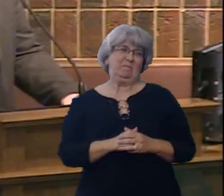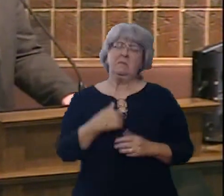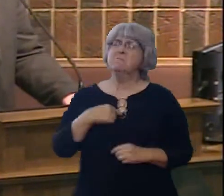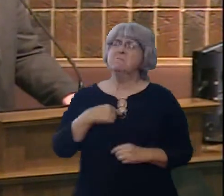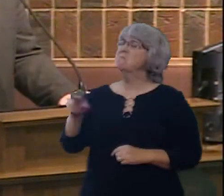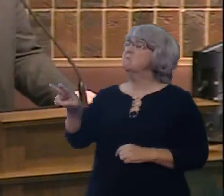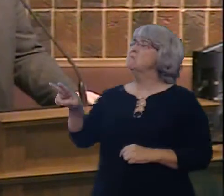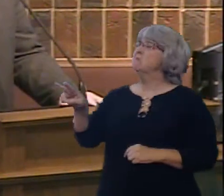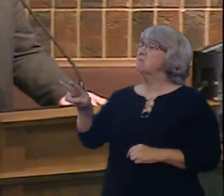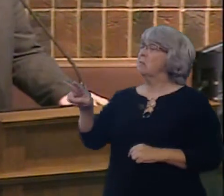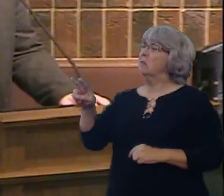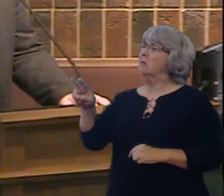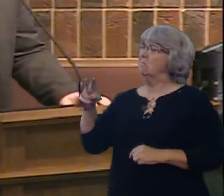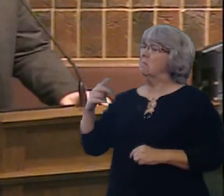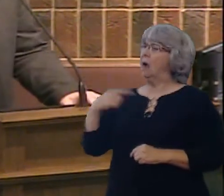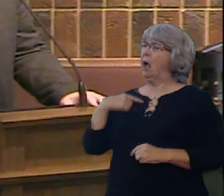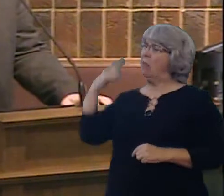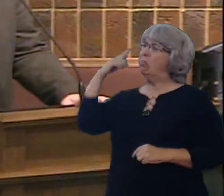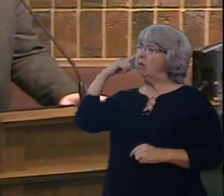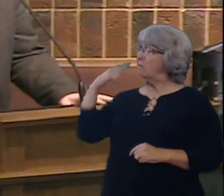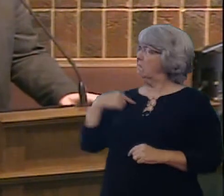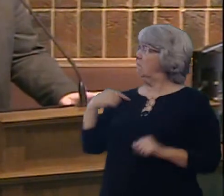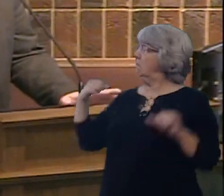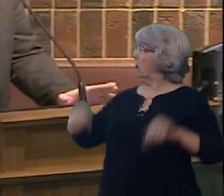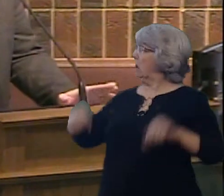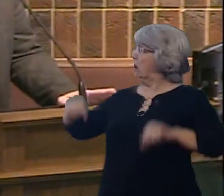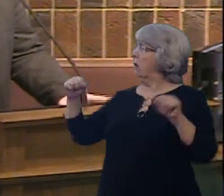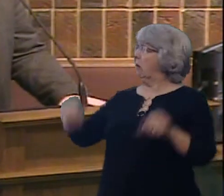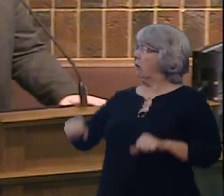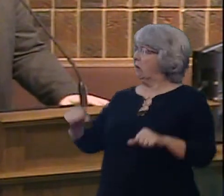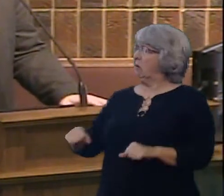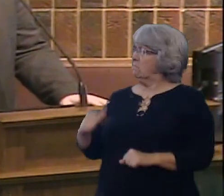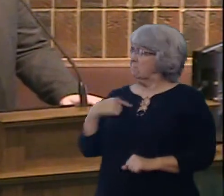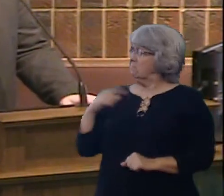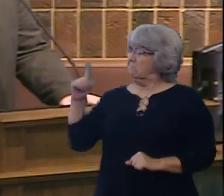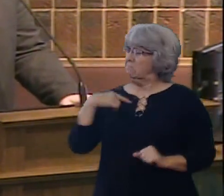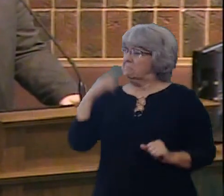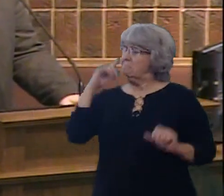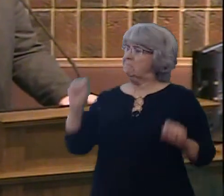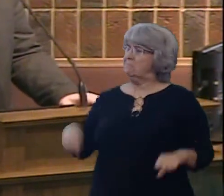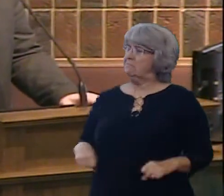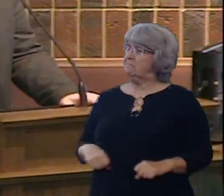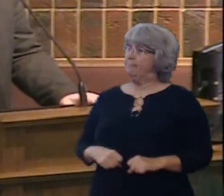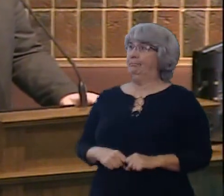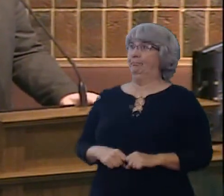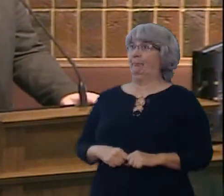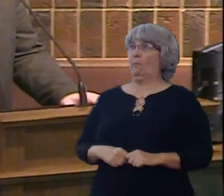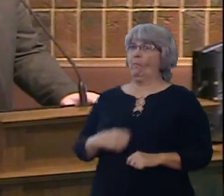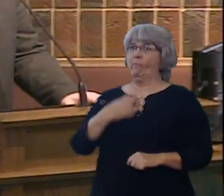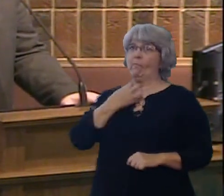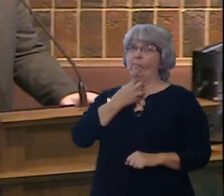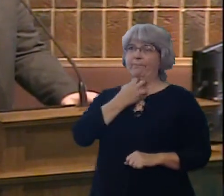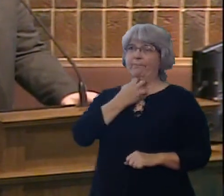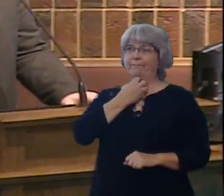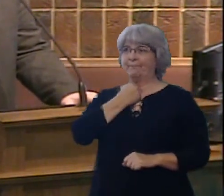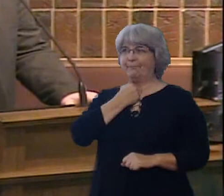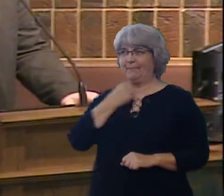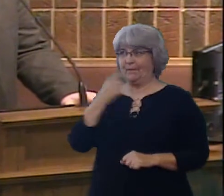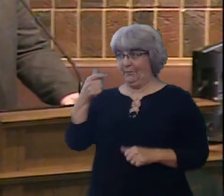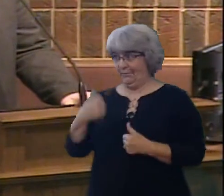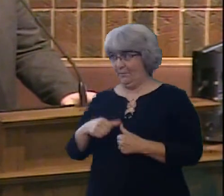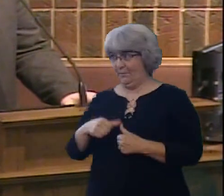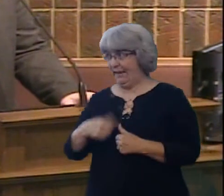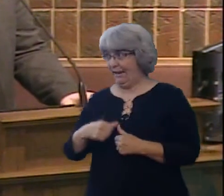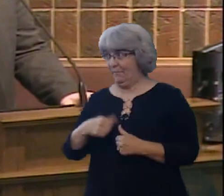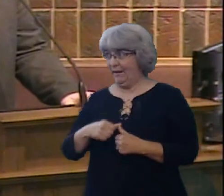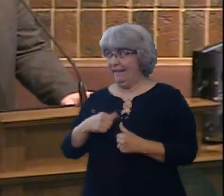said, well, I'm trying to do something a little bit different, so I think I will. And so if you remember, I